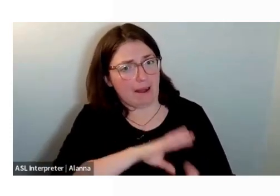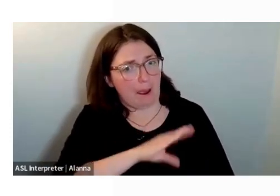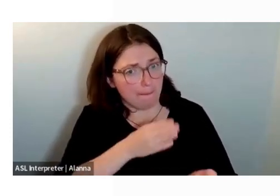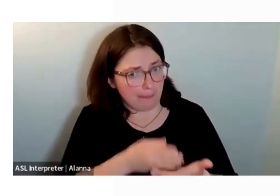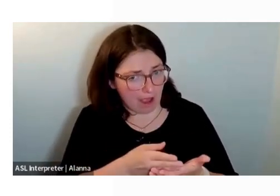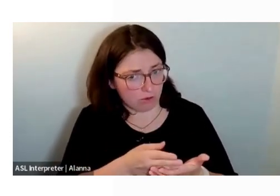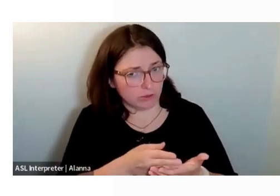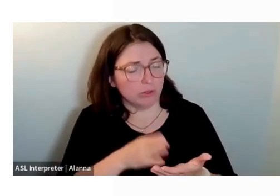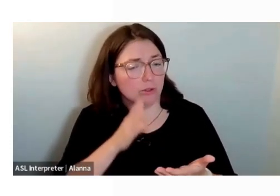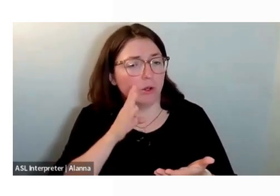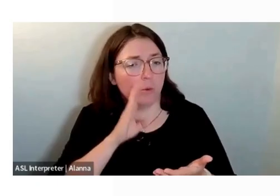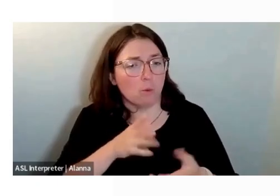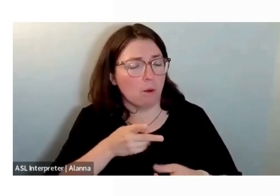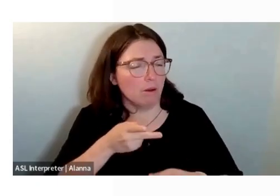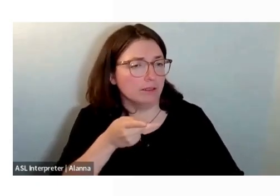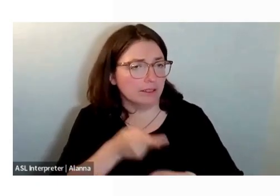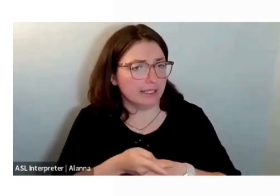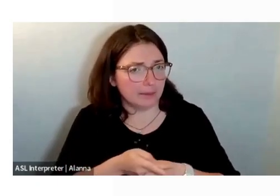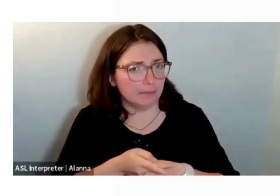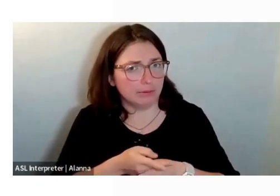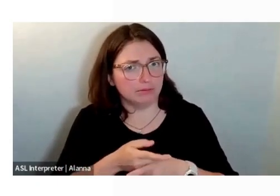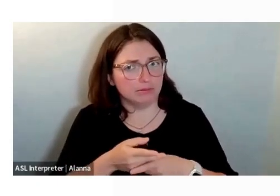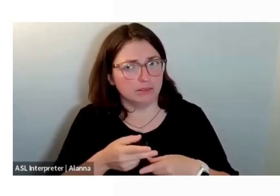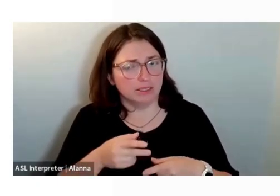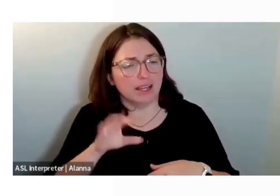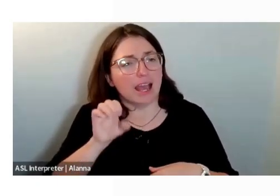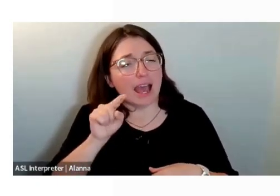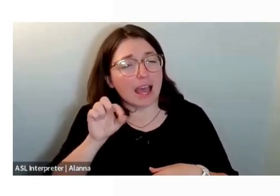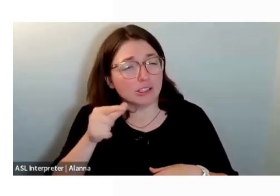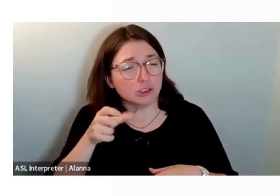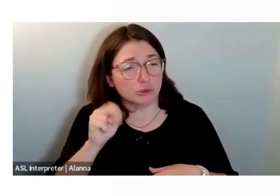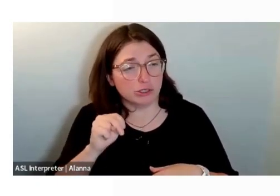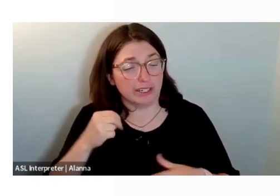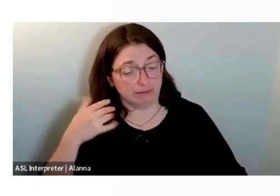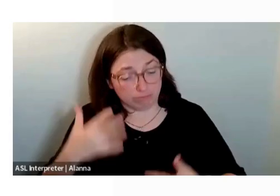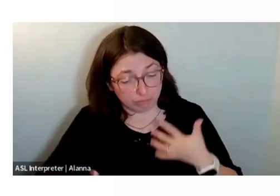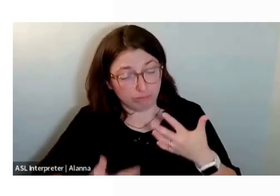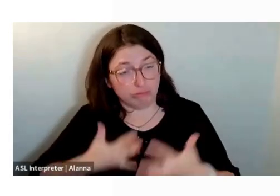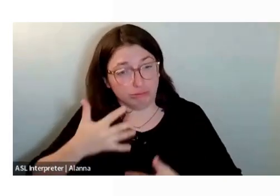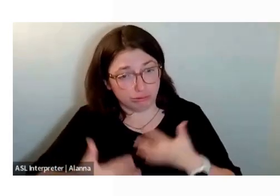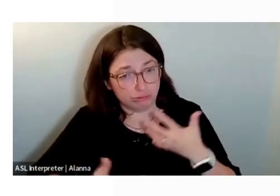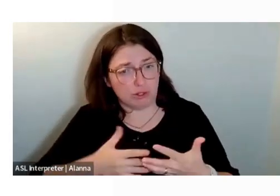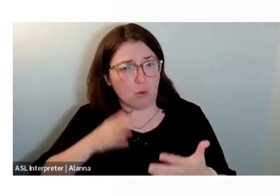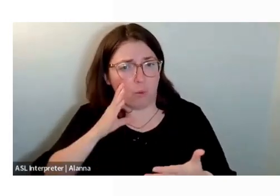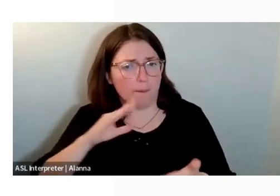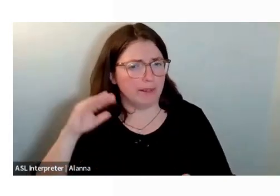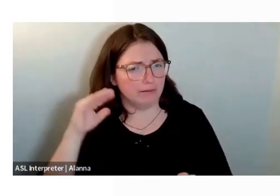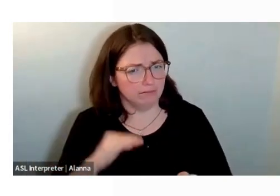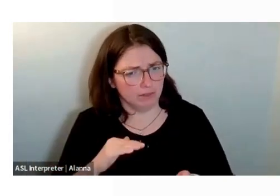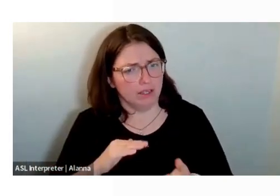the postmenopause range, which is less than 30 picograms per milliliter.